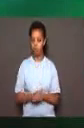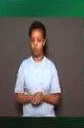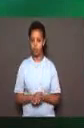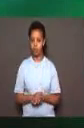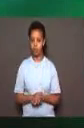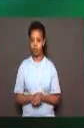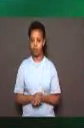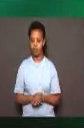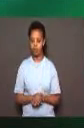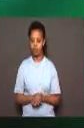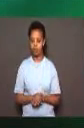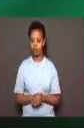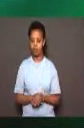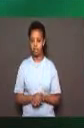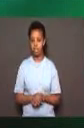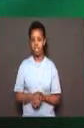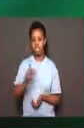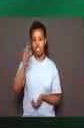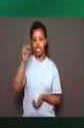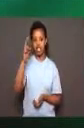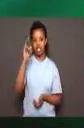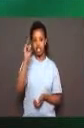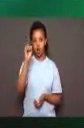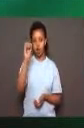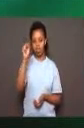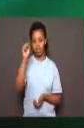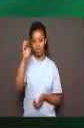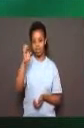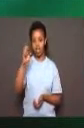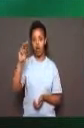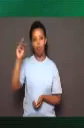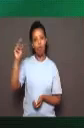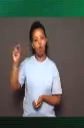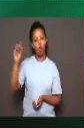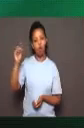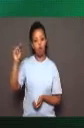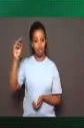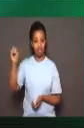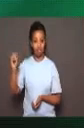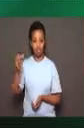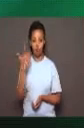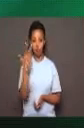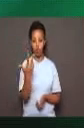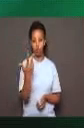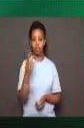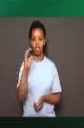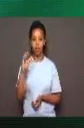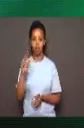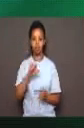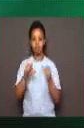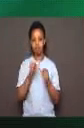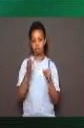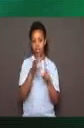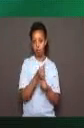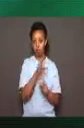A triose monosaccharide contains 3 carbon atoms, and the